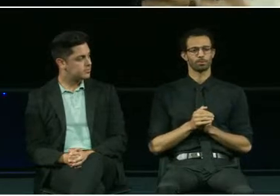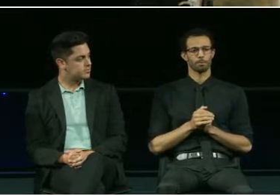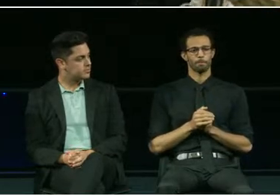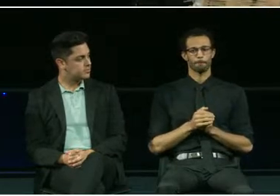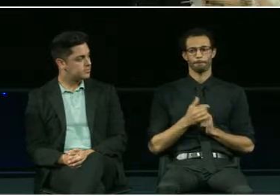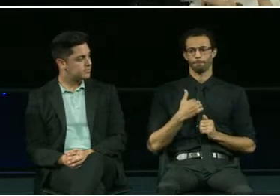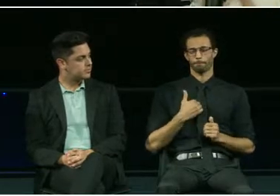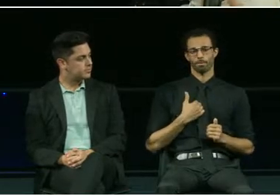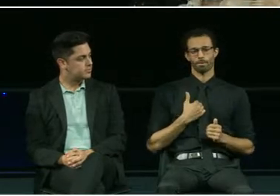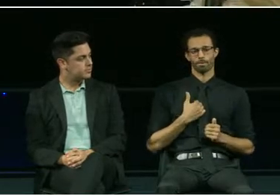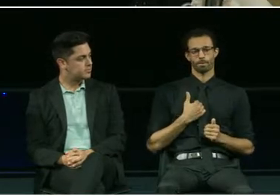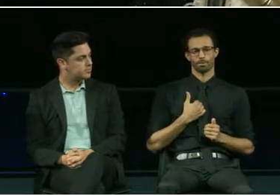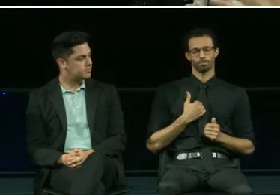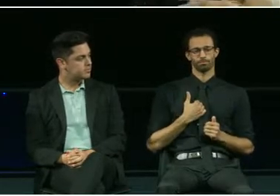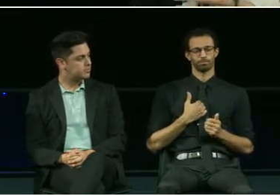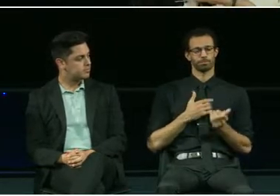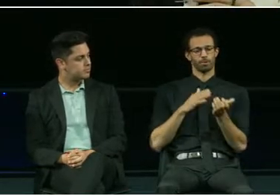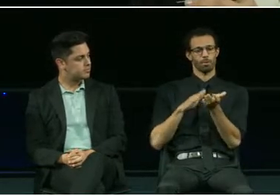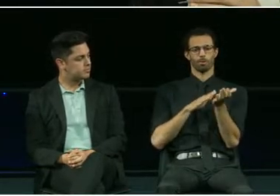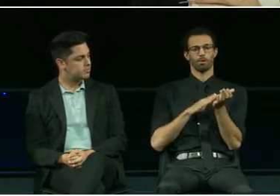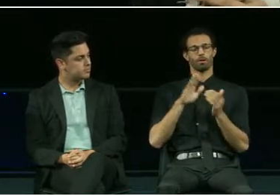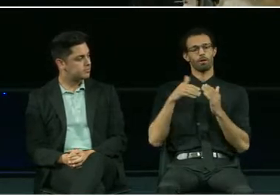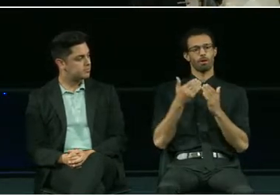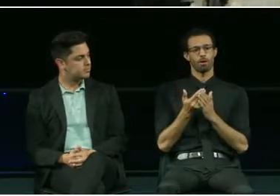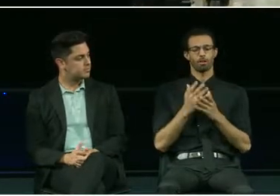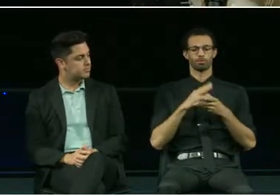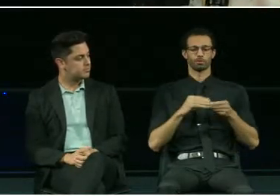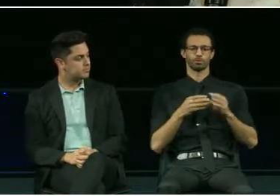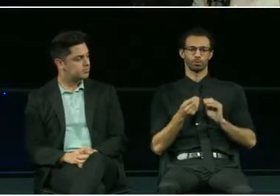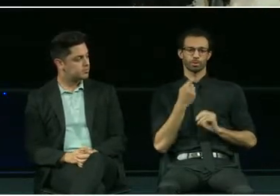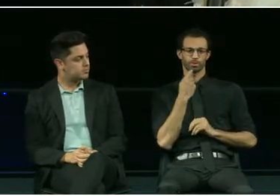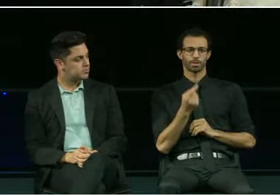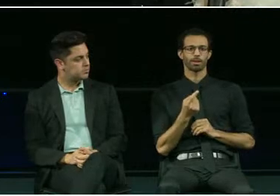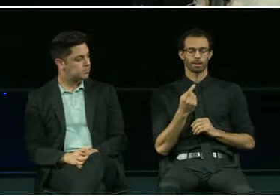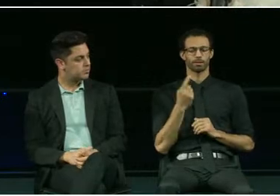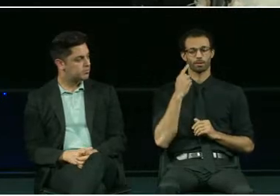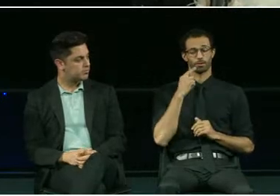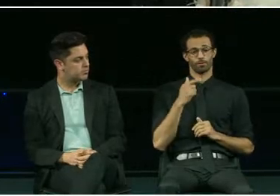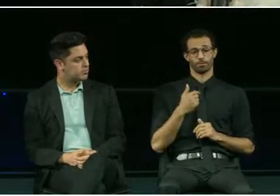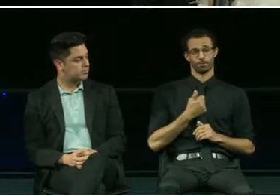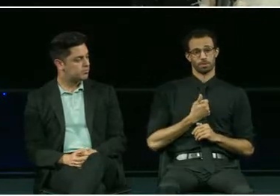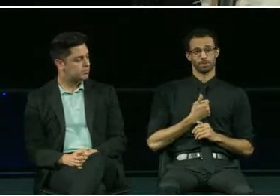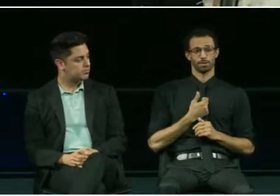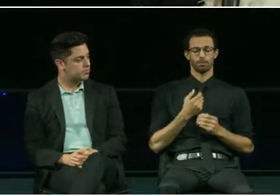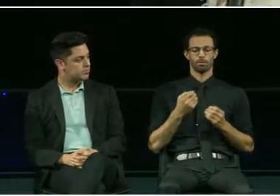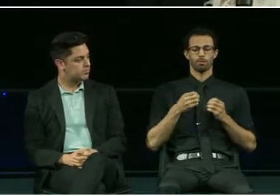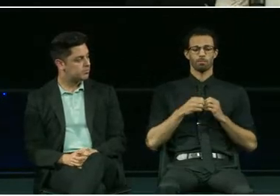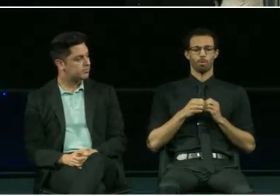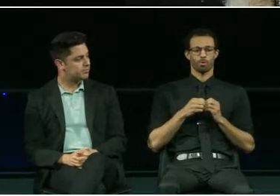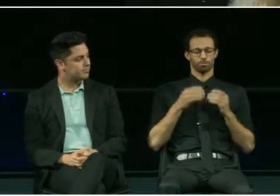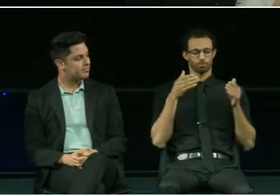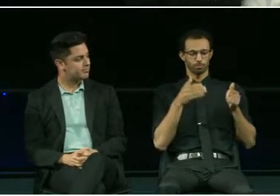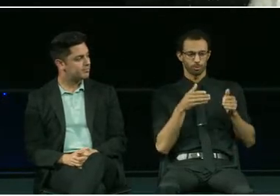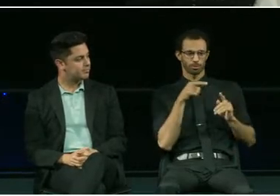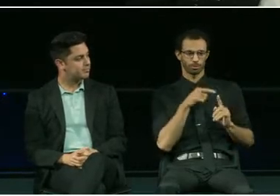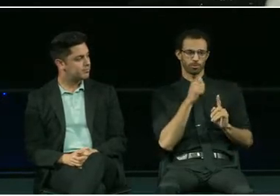I just applaud all of this storytelling. And for me, I'm more invested in telling stories about women.